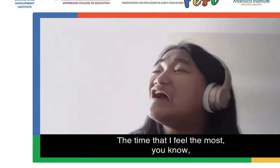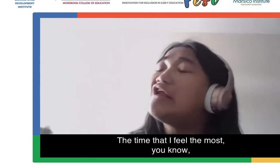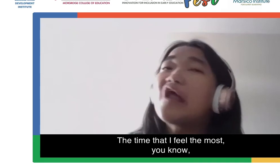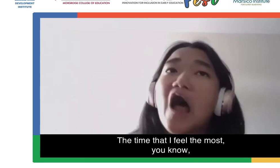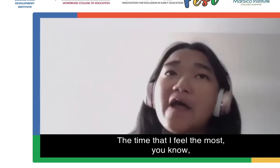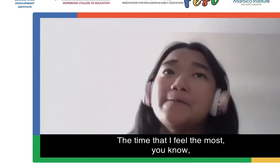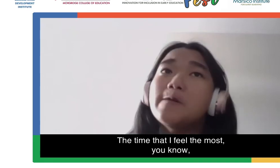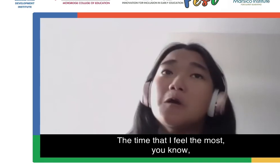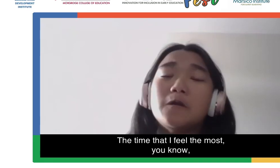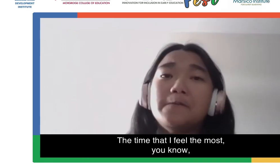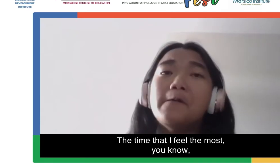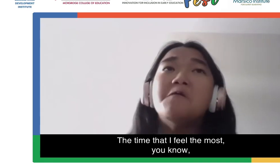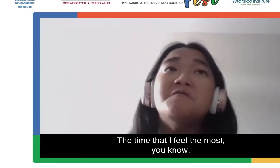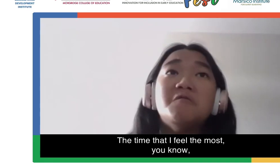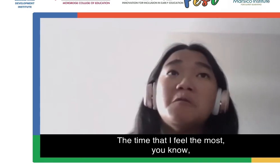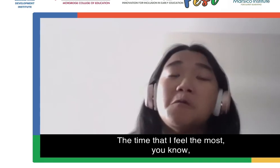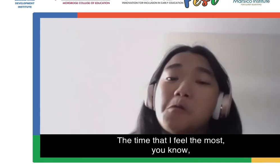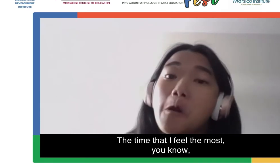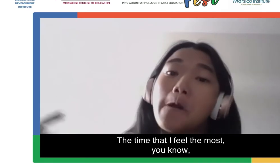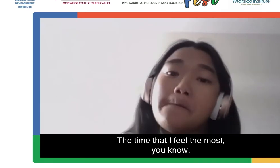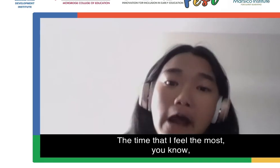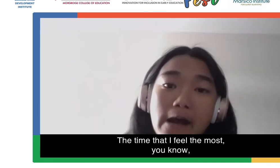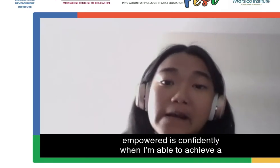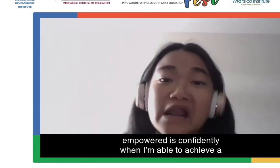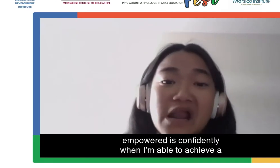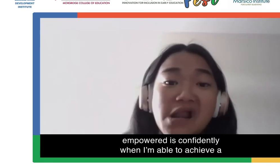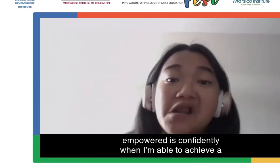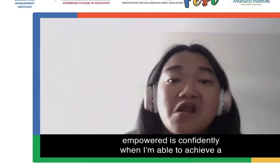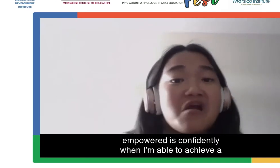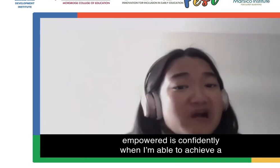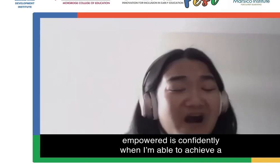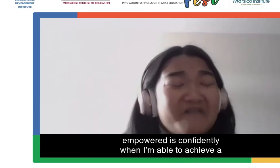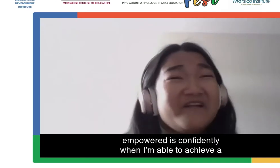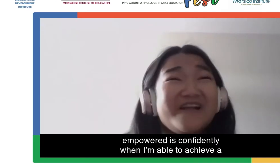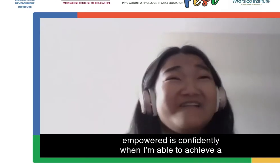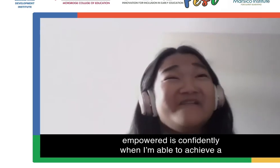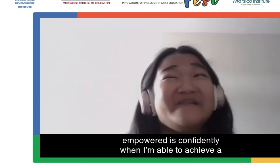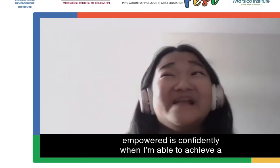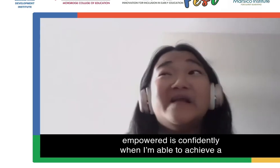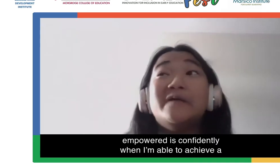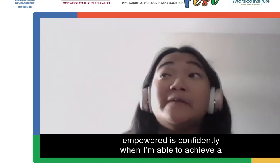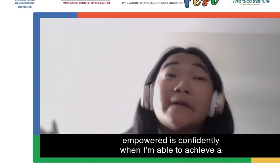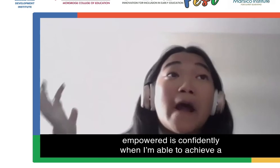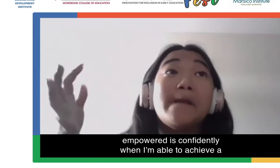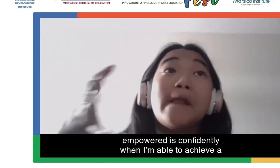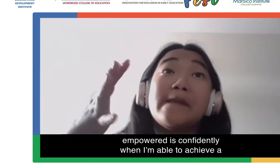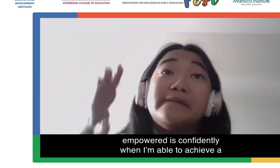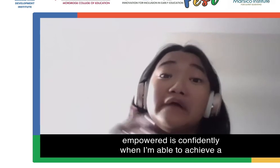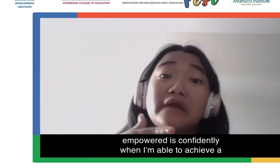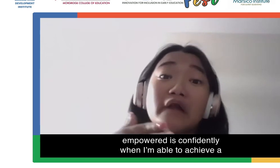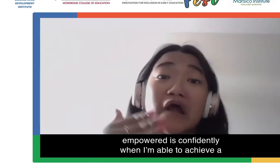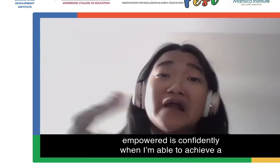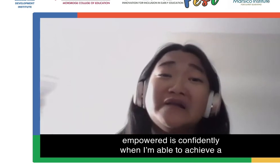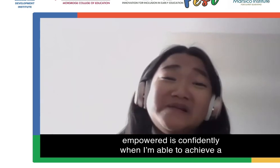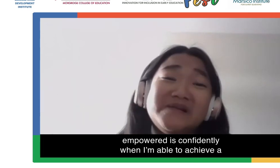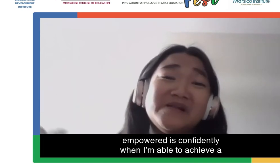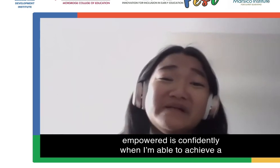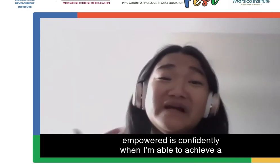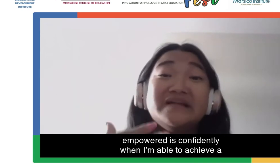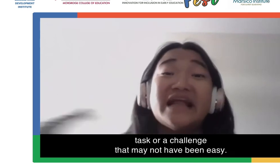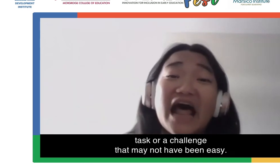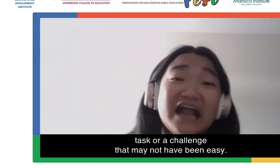The kind that I feel the most, you know, empowering is compared with you when I'm able to